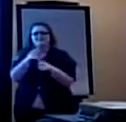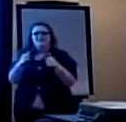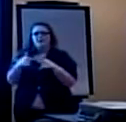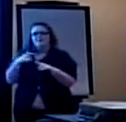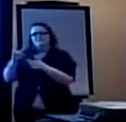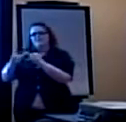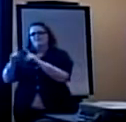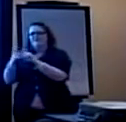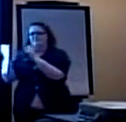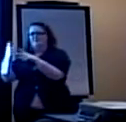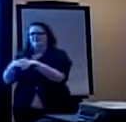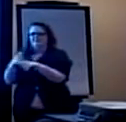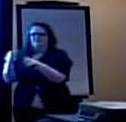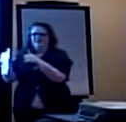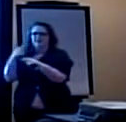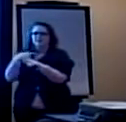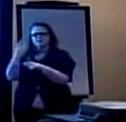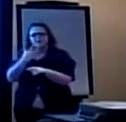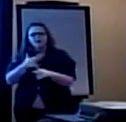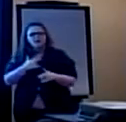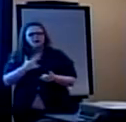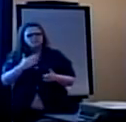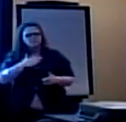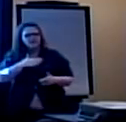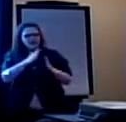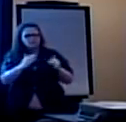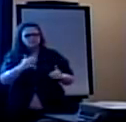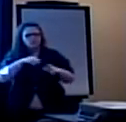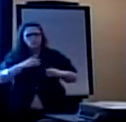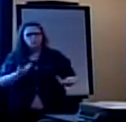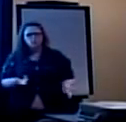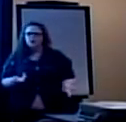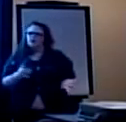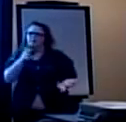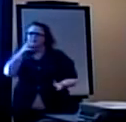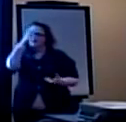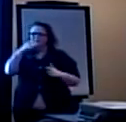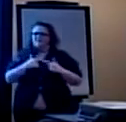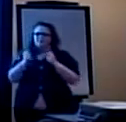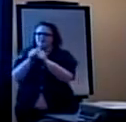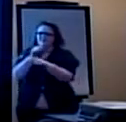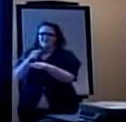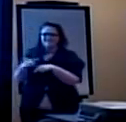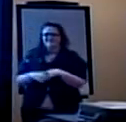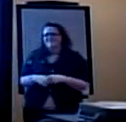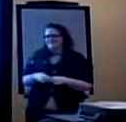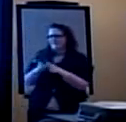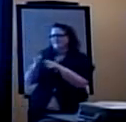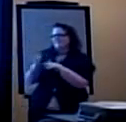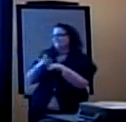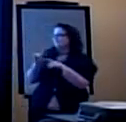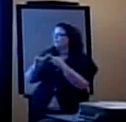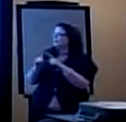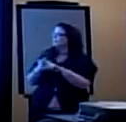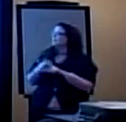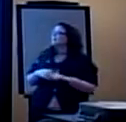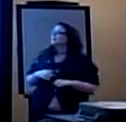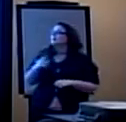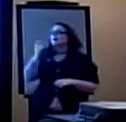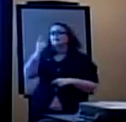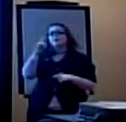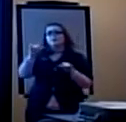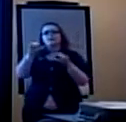our own houses, we're grown up. Some of those games, such as Star Wars Galaxies, and you can look these all up on the web, is an actual game where you buy and